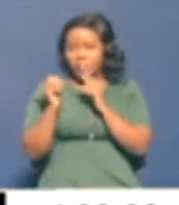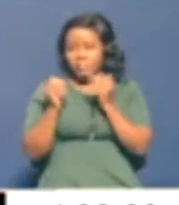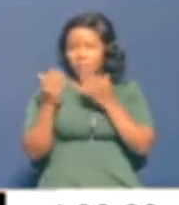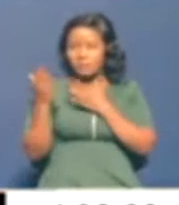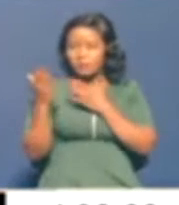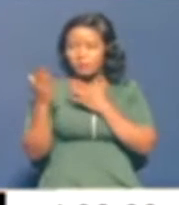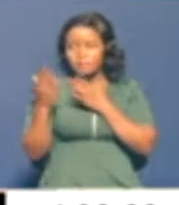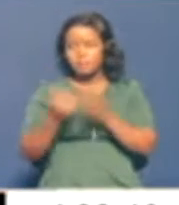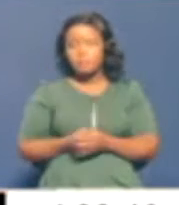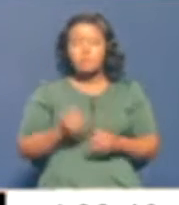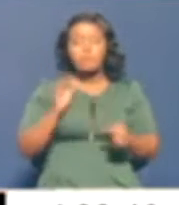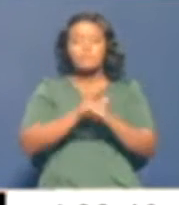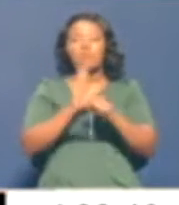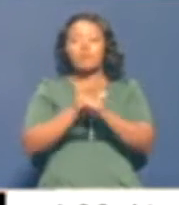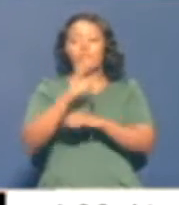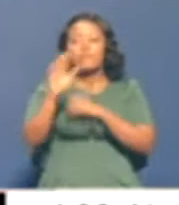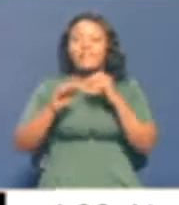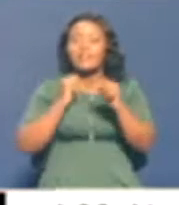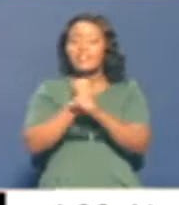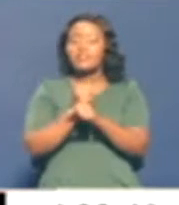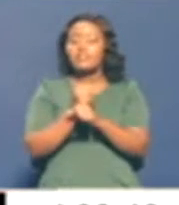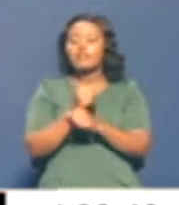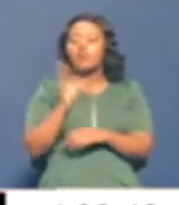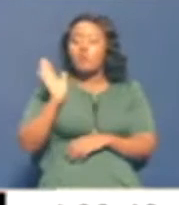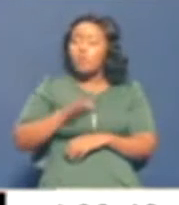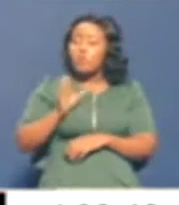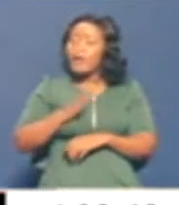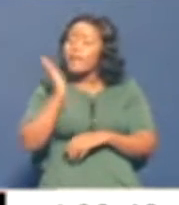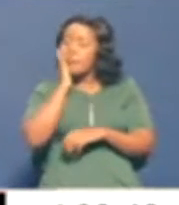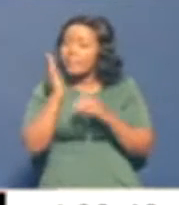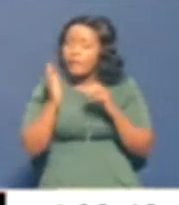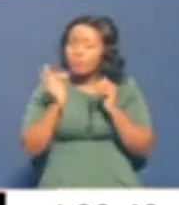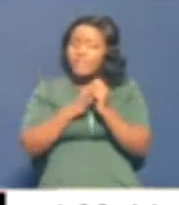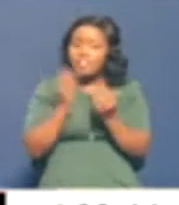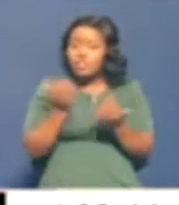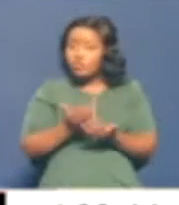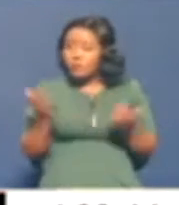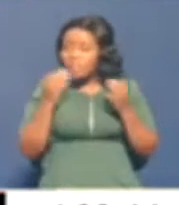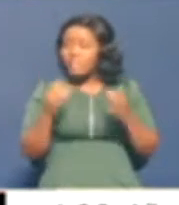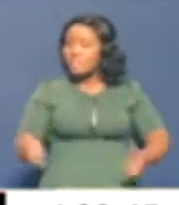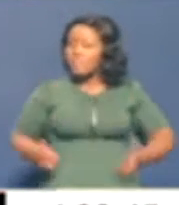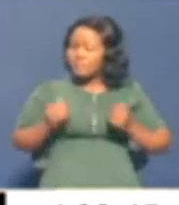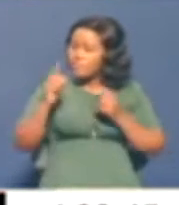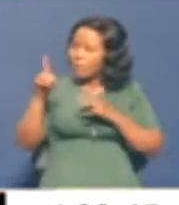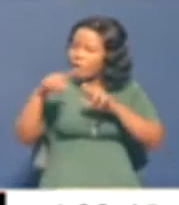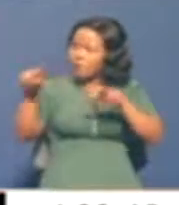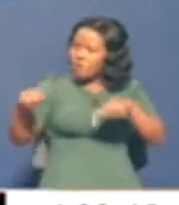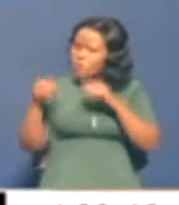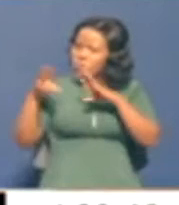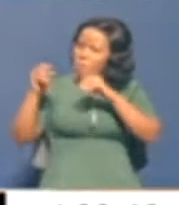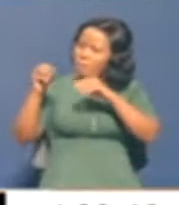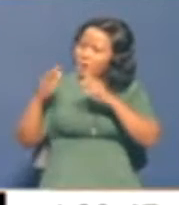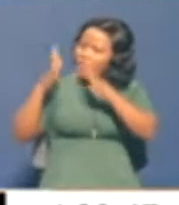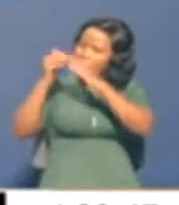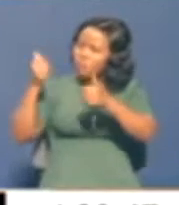For years now, Anne Wikali, a mother of eight, has been living in a one-room grass-thatched mud house which used to leak whenever it rained.